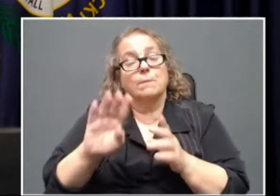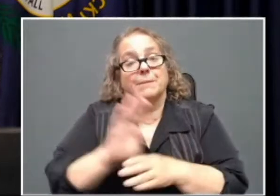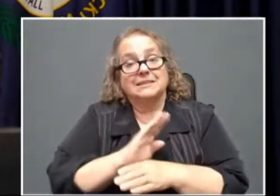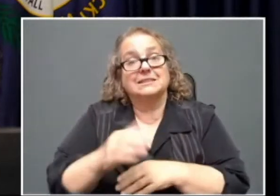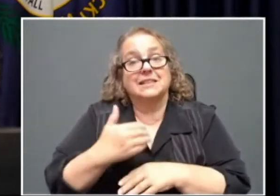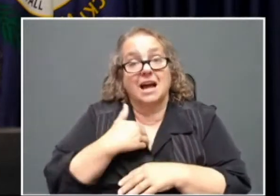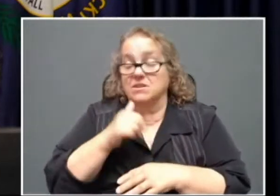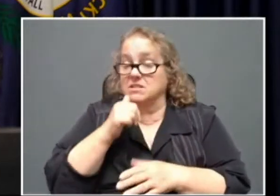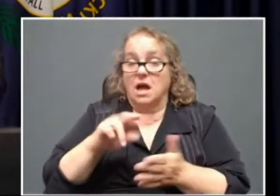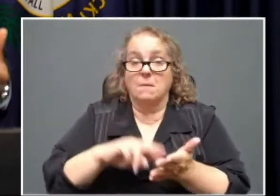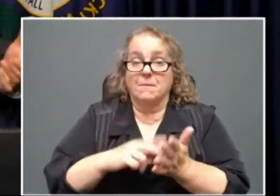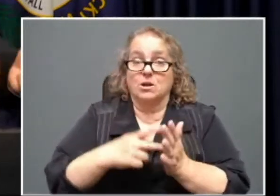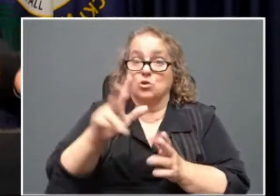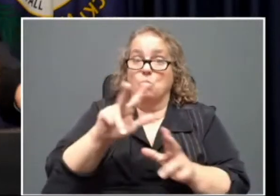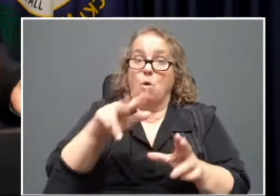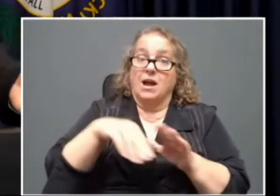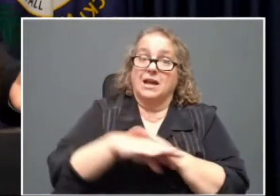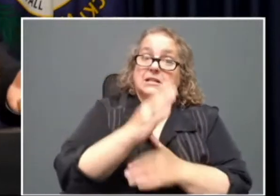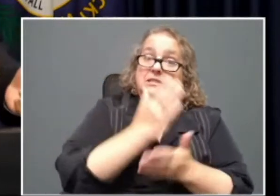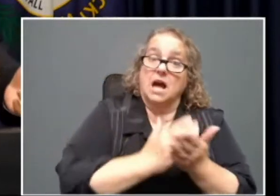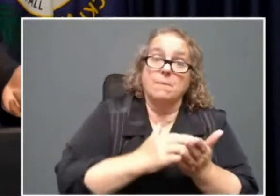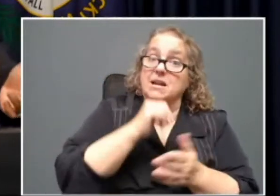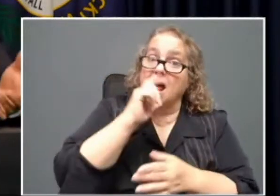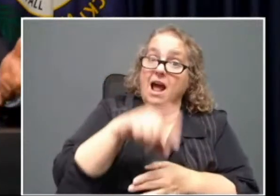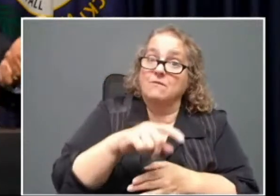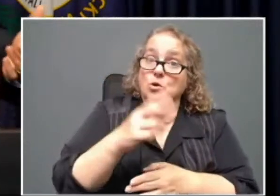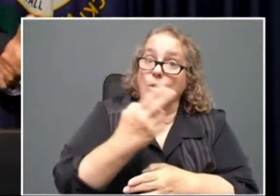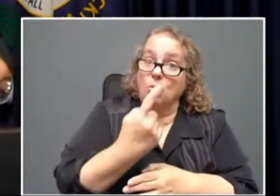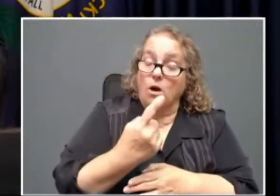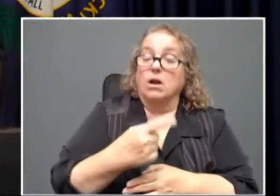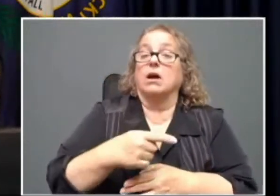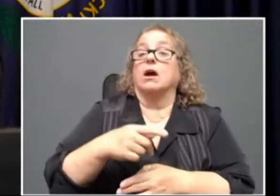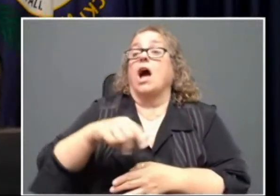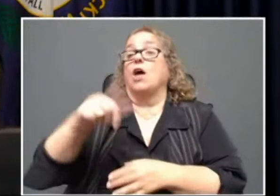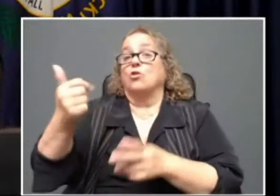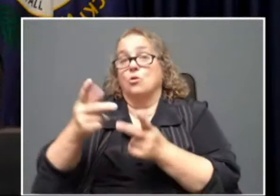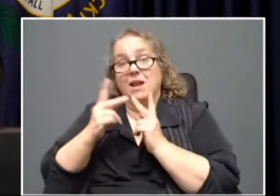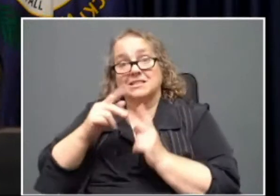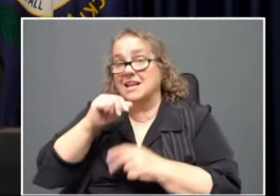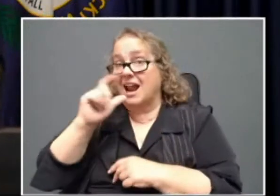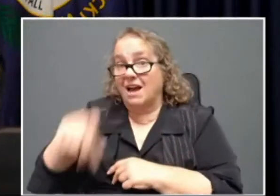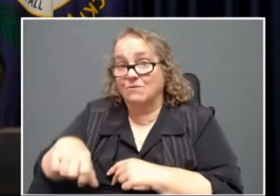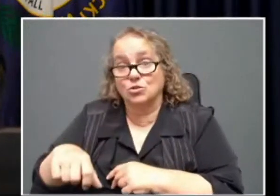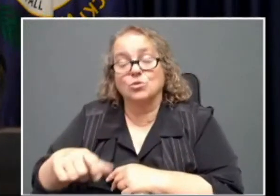into some places and not have to wear one and other places and have to? Yes, but I think we can all